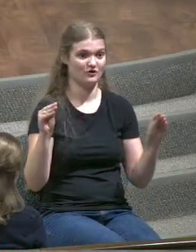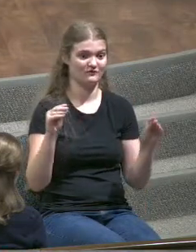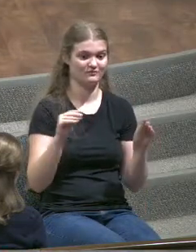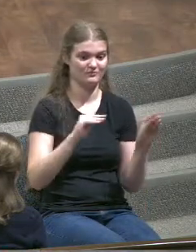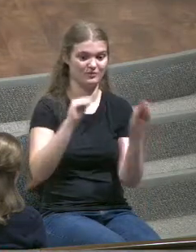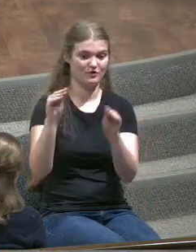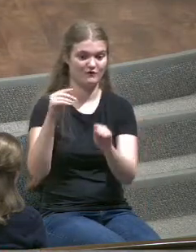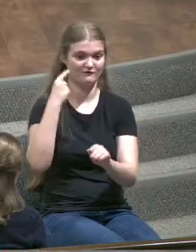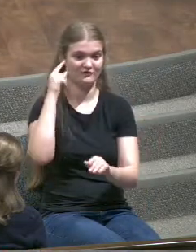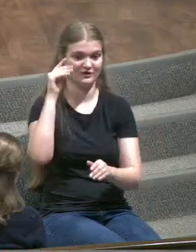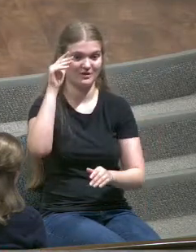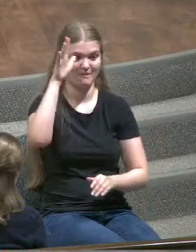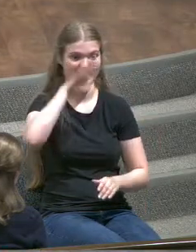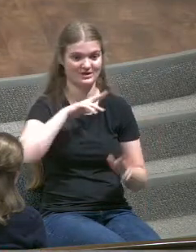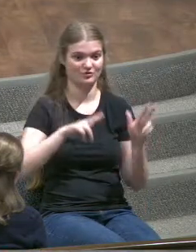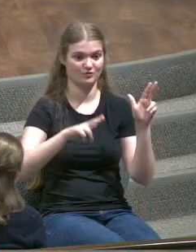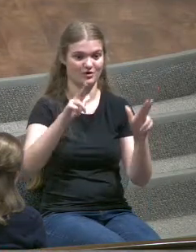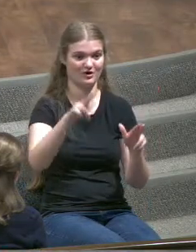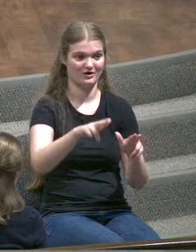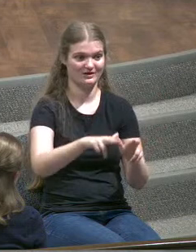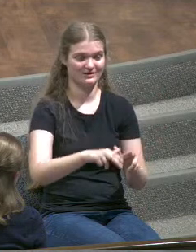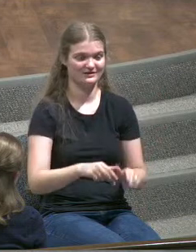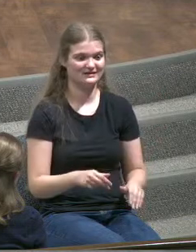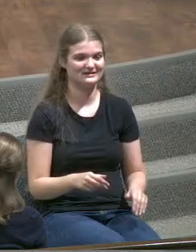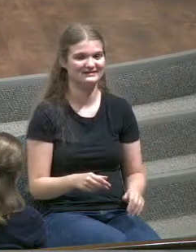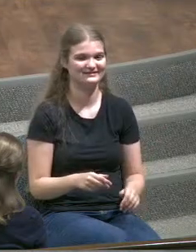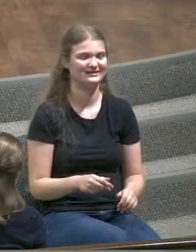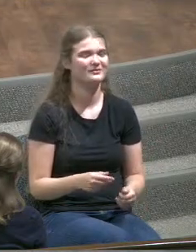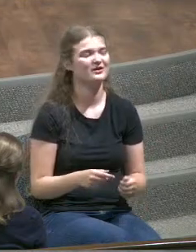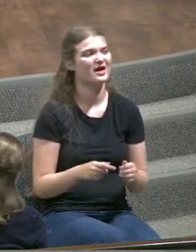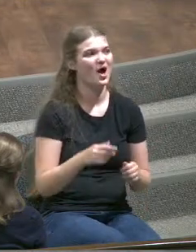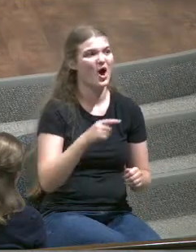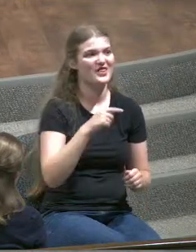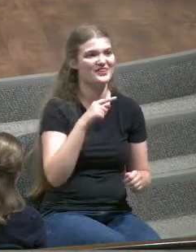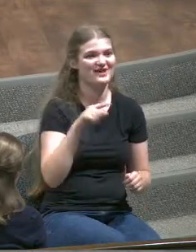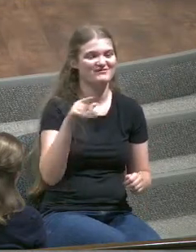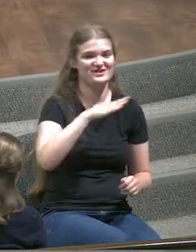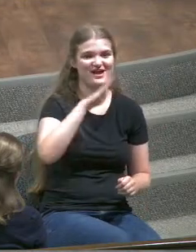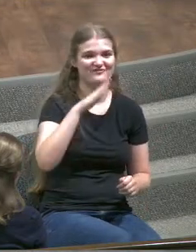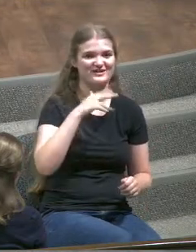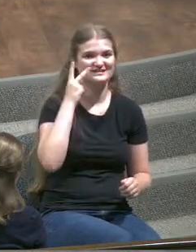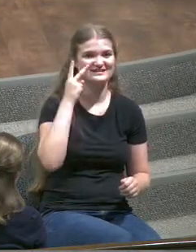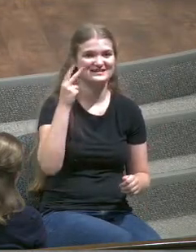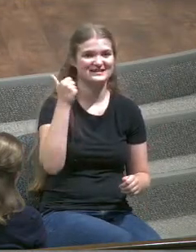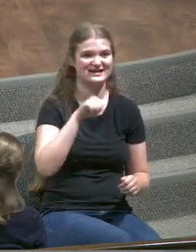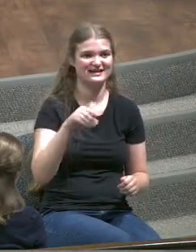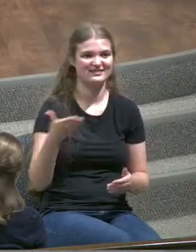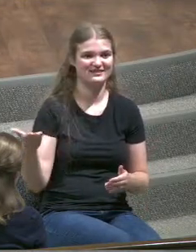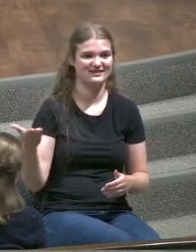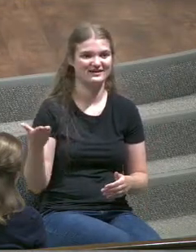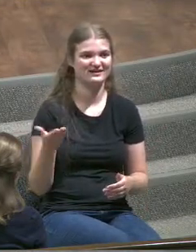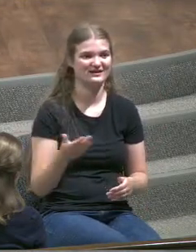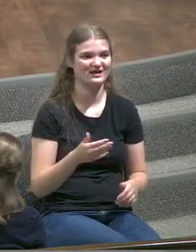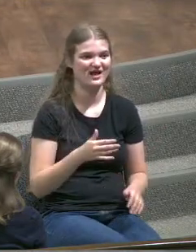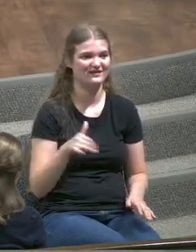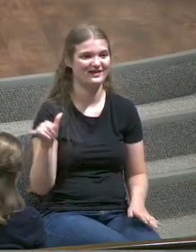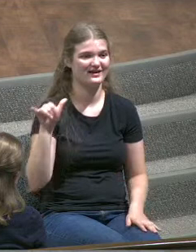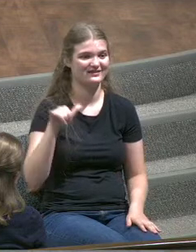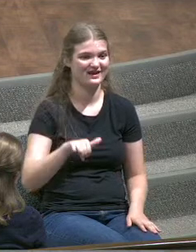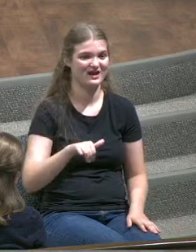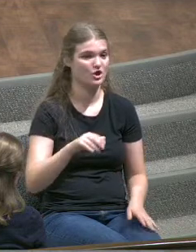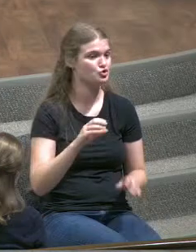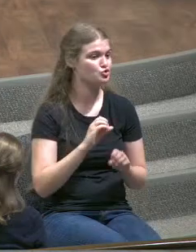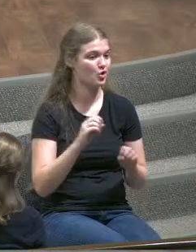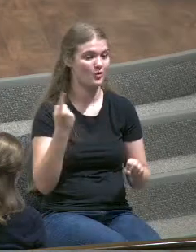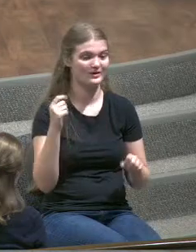can't believe what they've seen. It even says, we've never seen anything like this. Why? Because no one to that point had ever lived on this earth